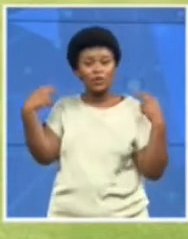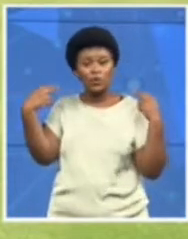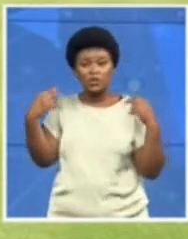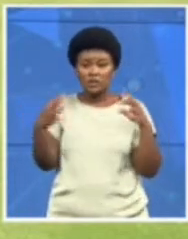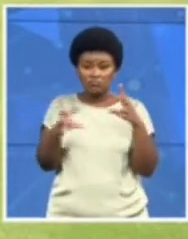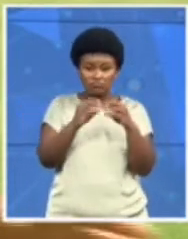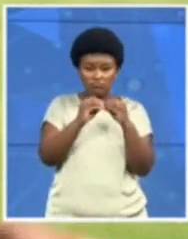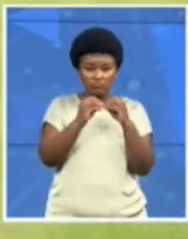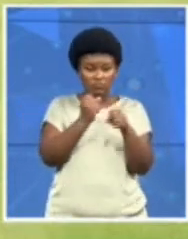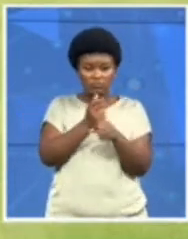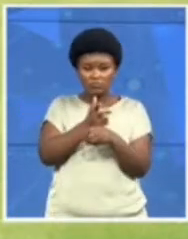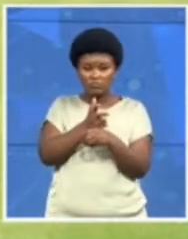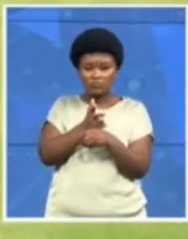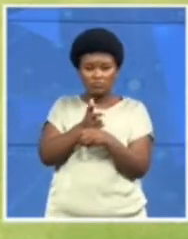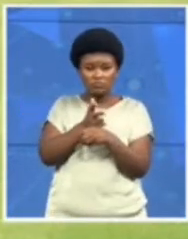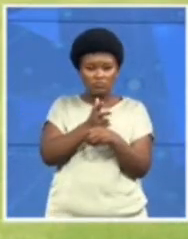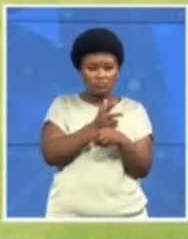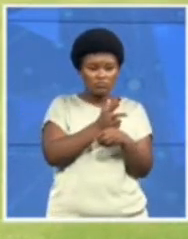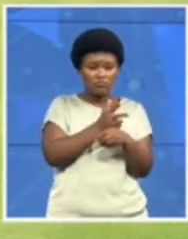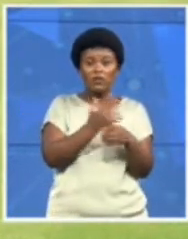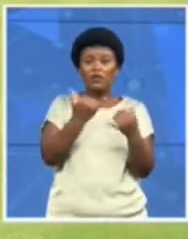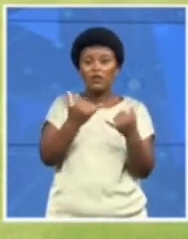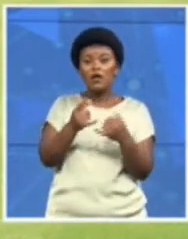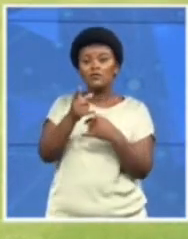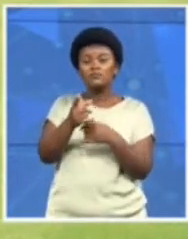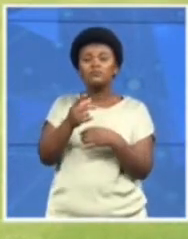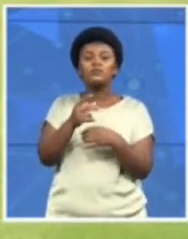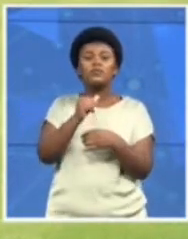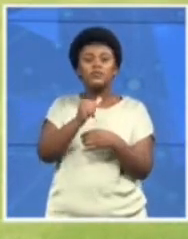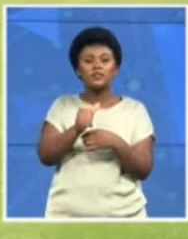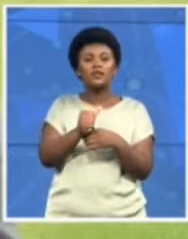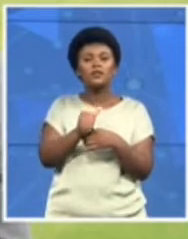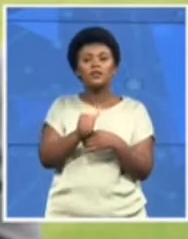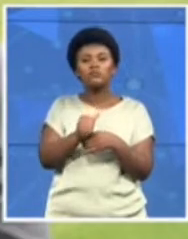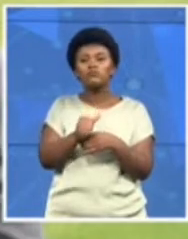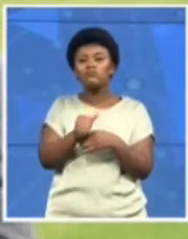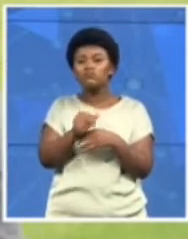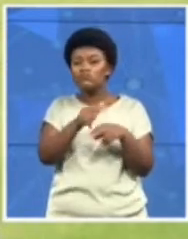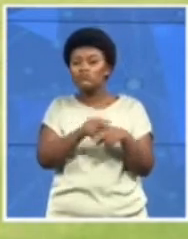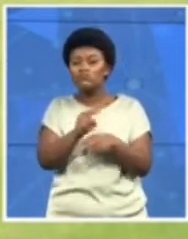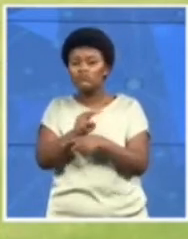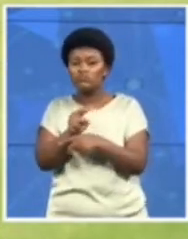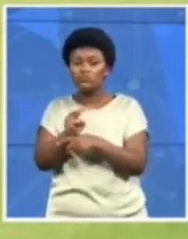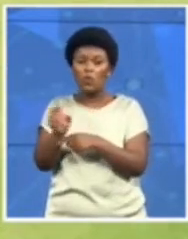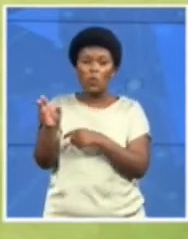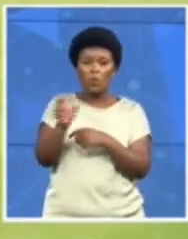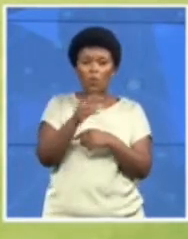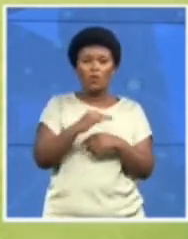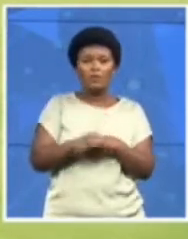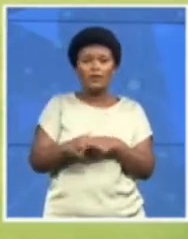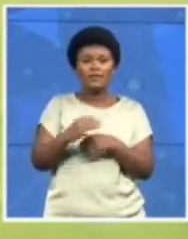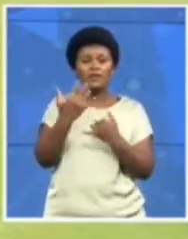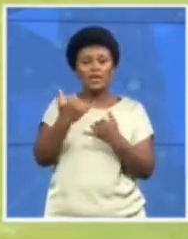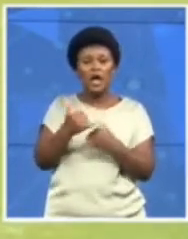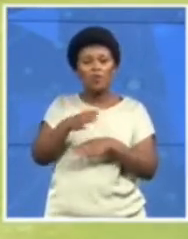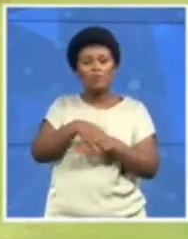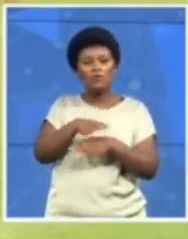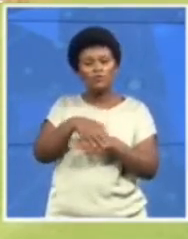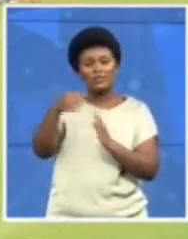security officers being seen throughout the stadium. You know, to speak more about this, we are joined by the party's